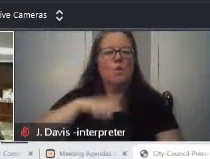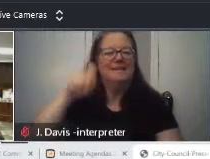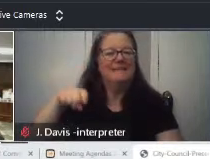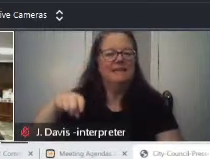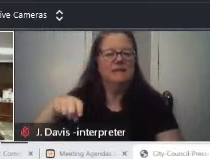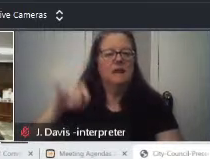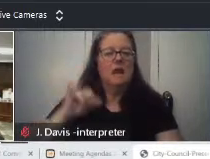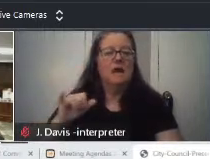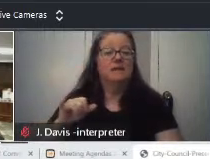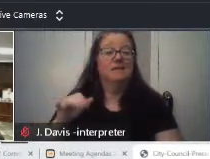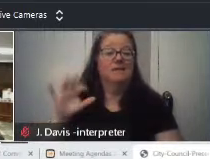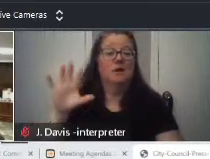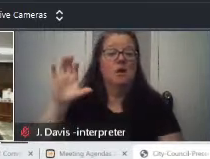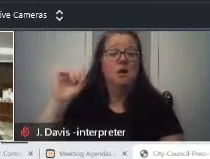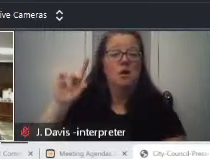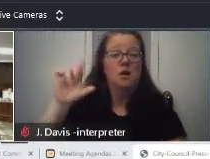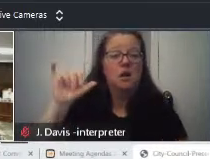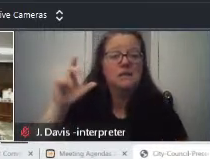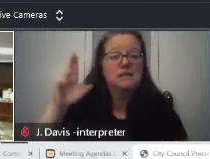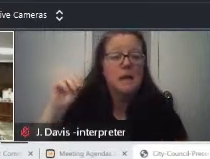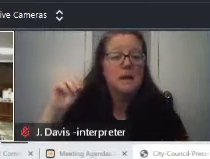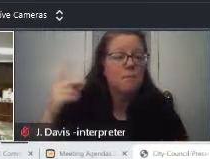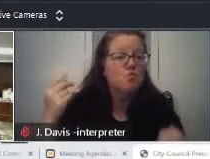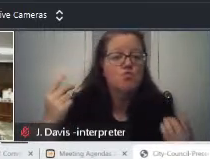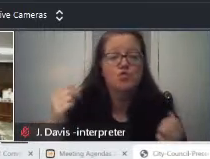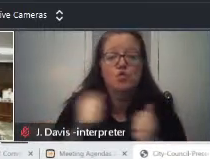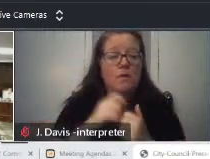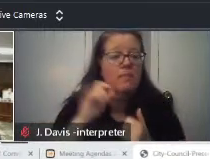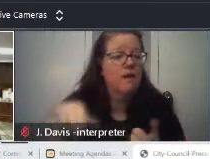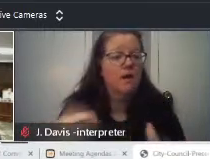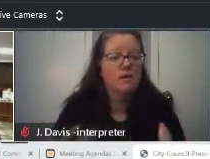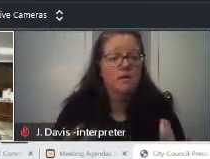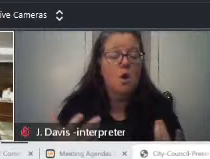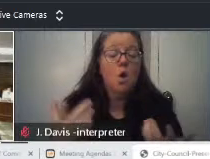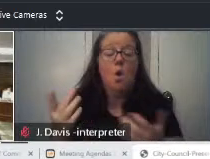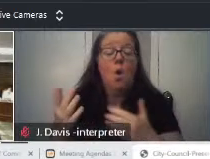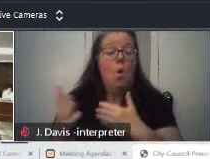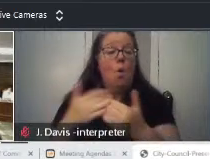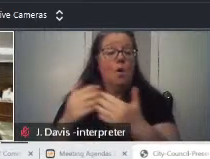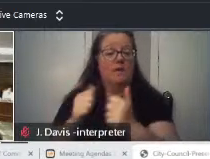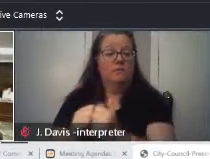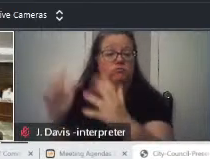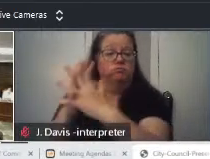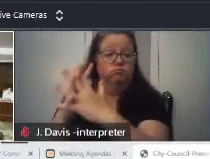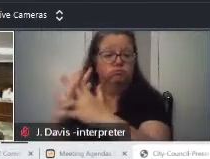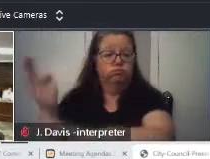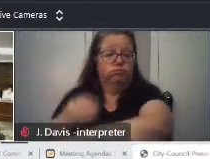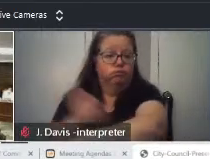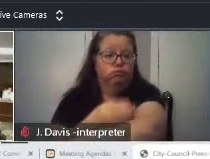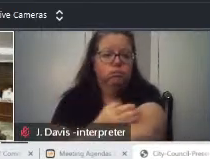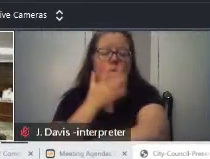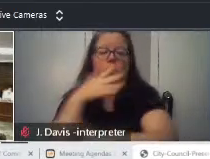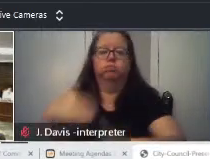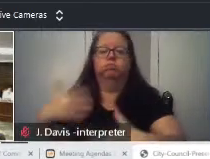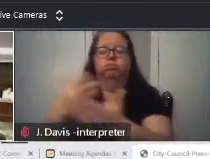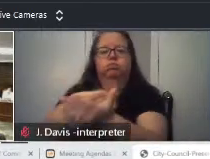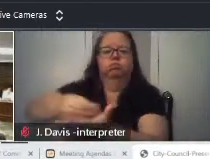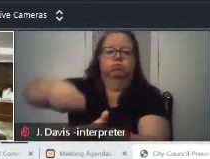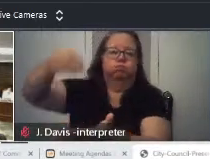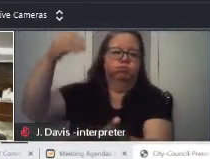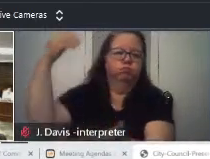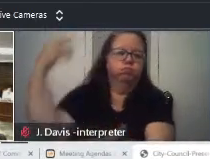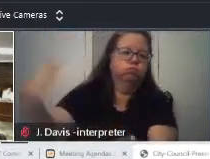future of the Coliseum and that site. And whatever goes there or is renovated there is going to be a significant expense